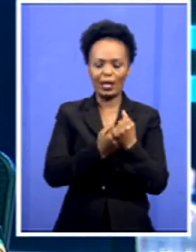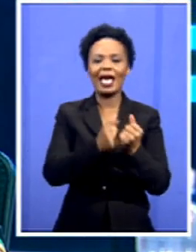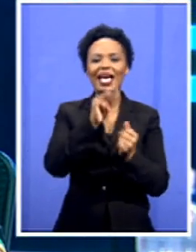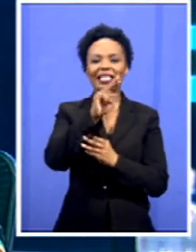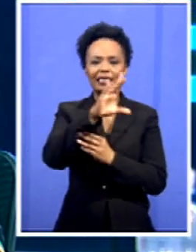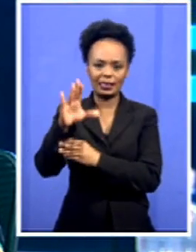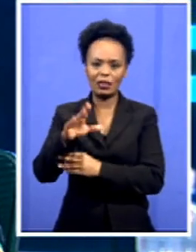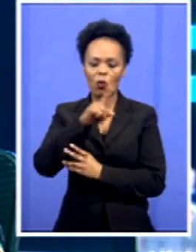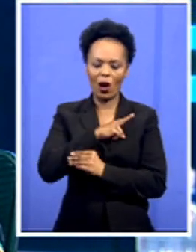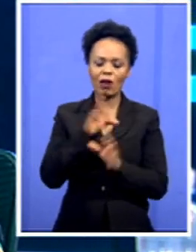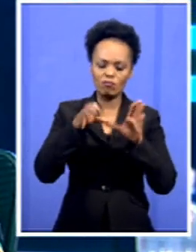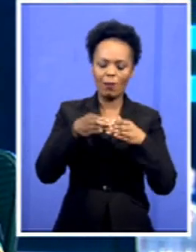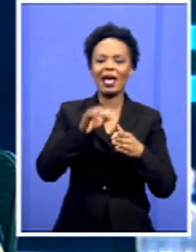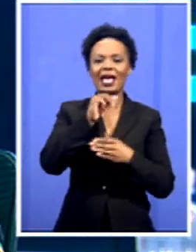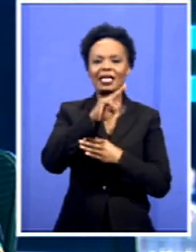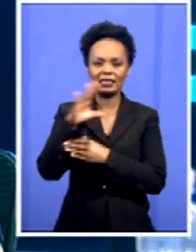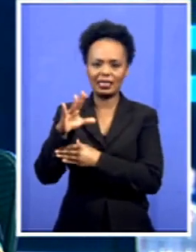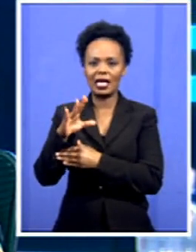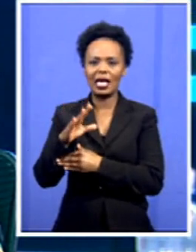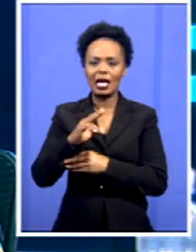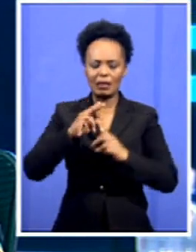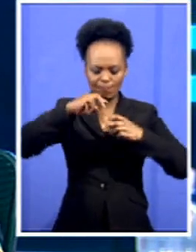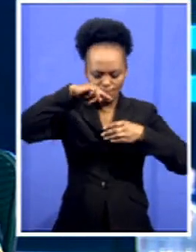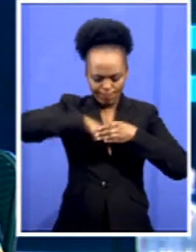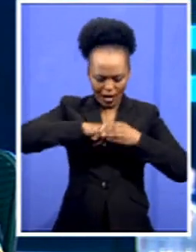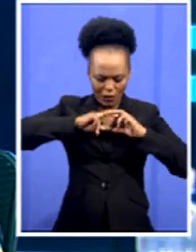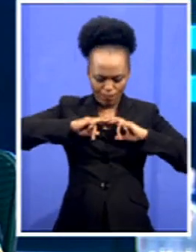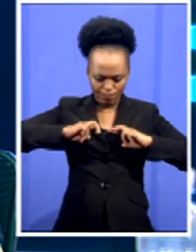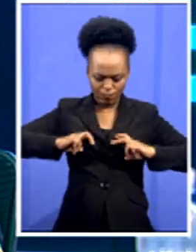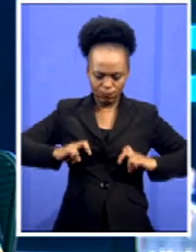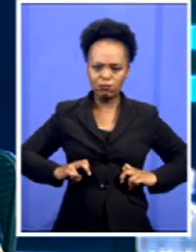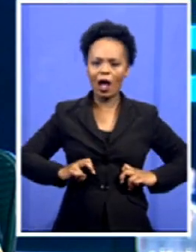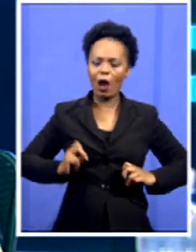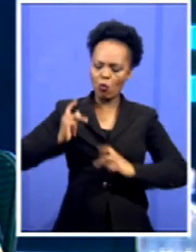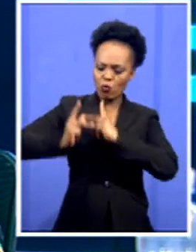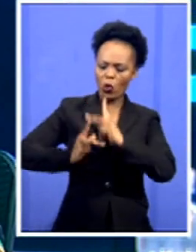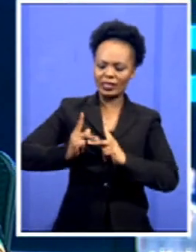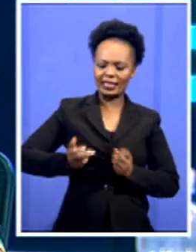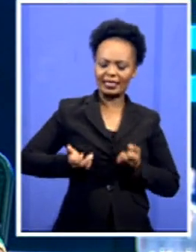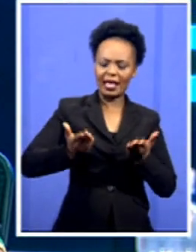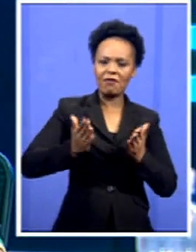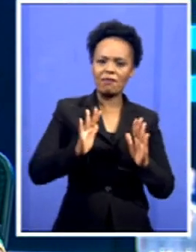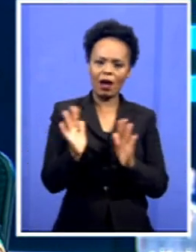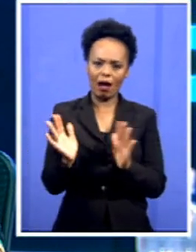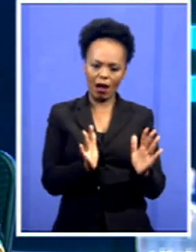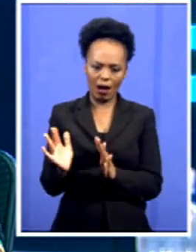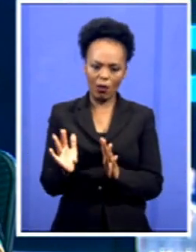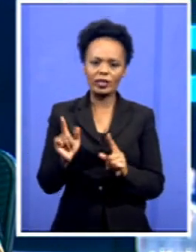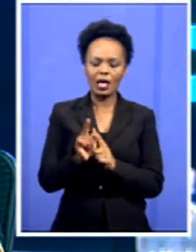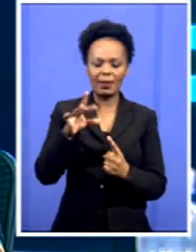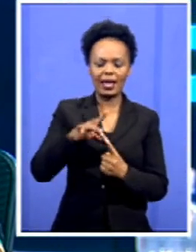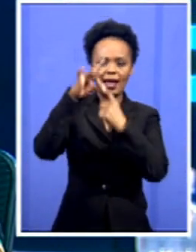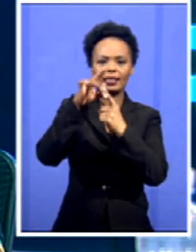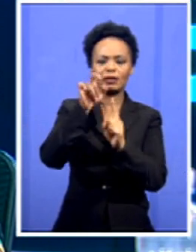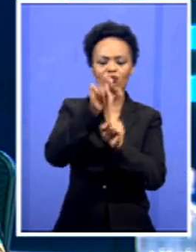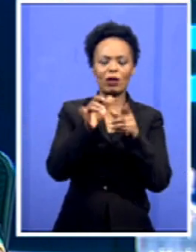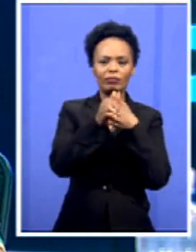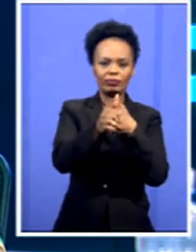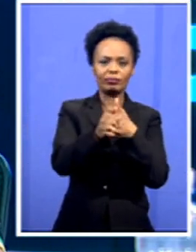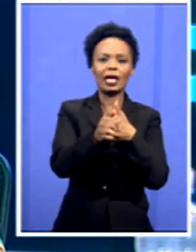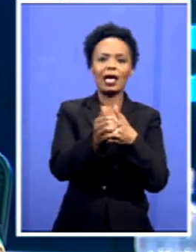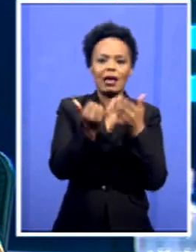ANC has been able to do self-introspection in terms of the processes towards the candidate selection processes currently, where we